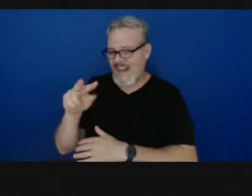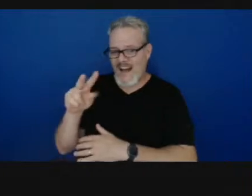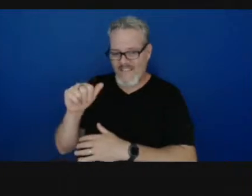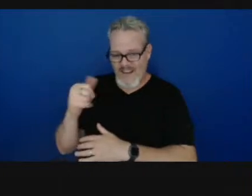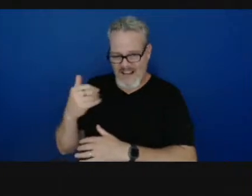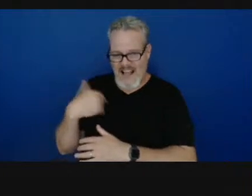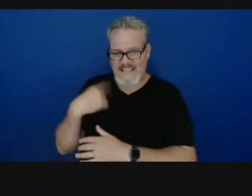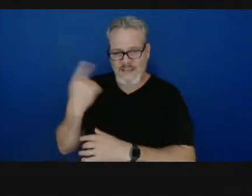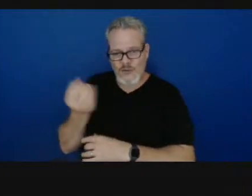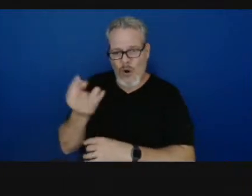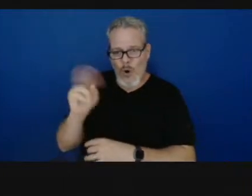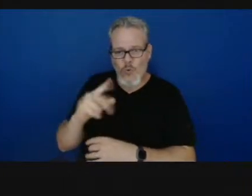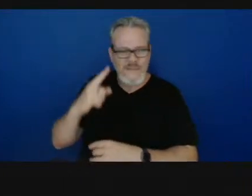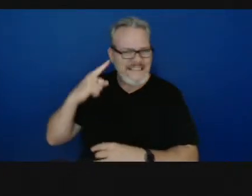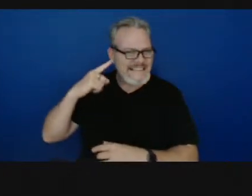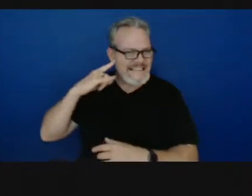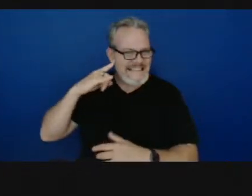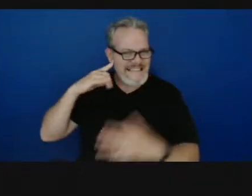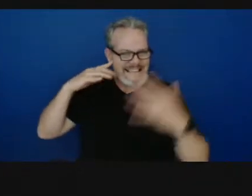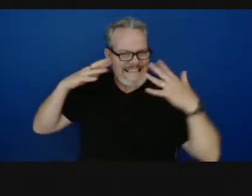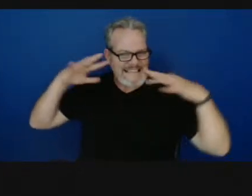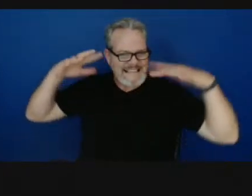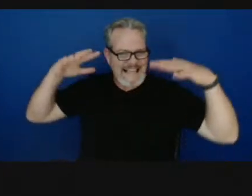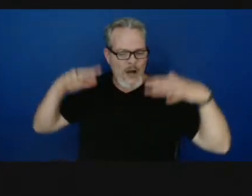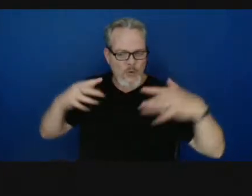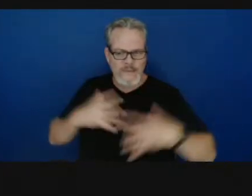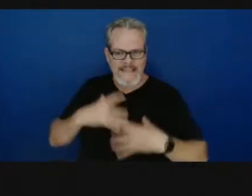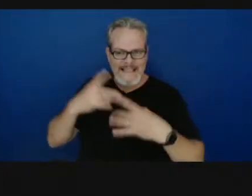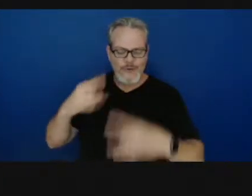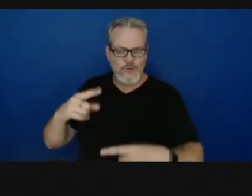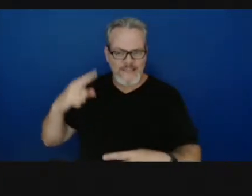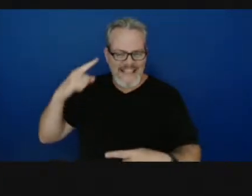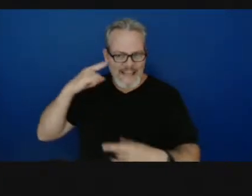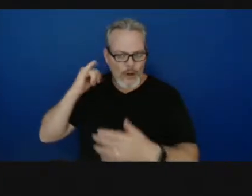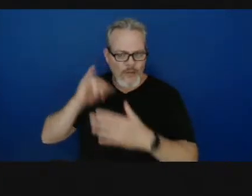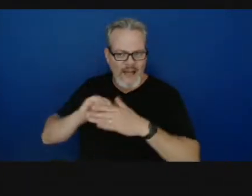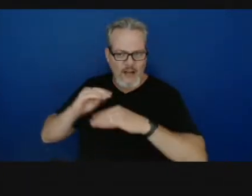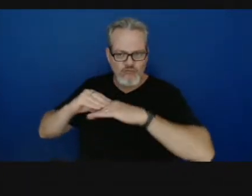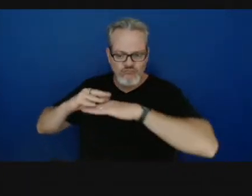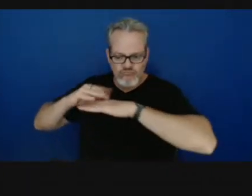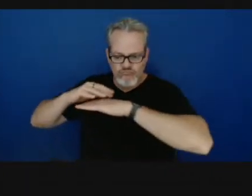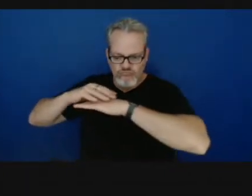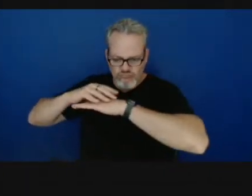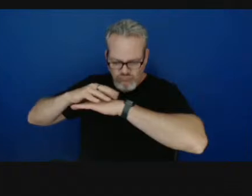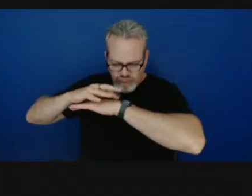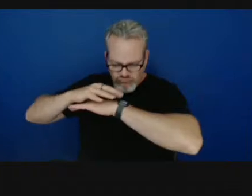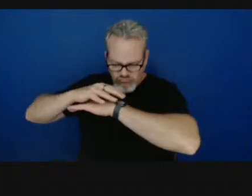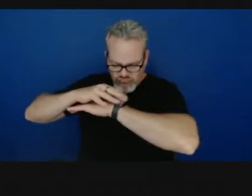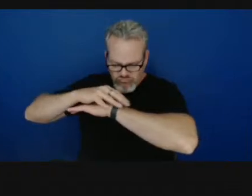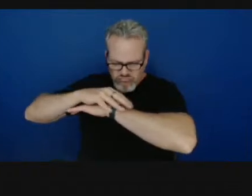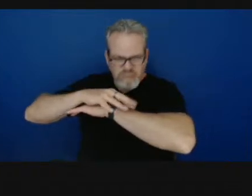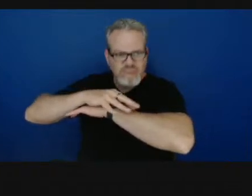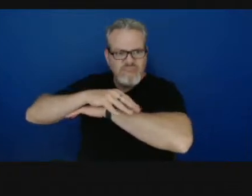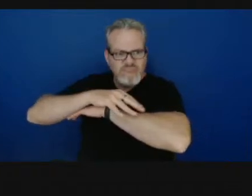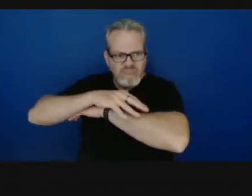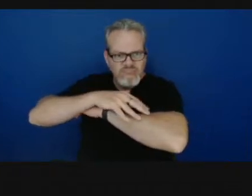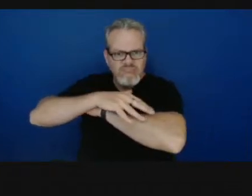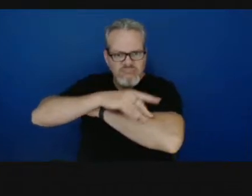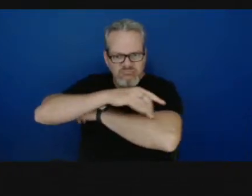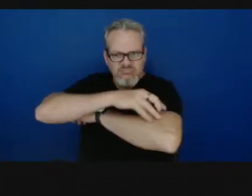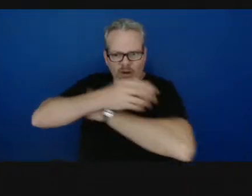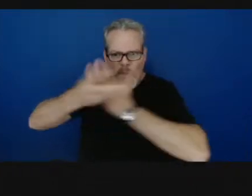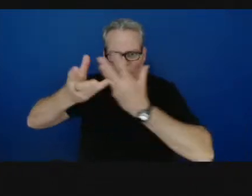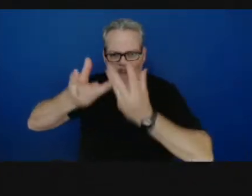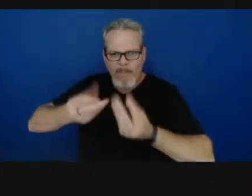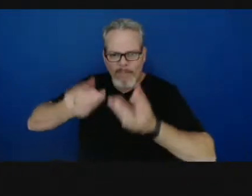They're quite interesting to just hear the molten rock roll across the landscape. It was really difficult to capture this though.